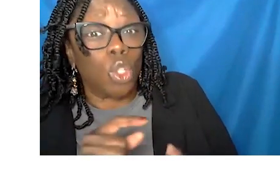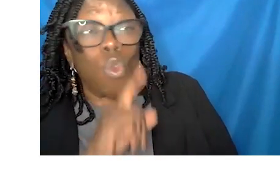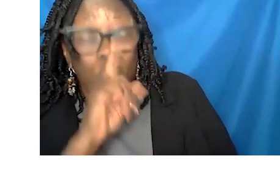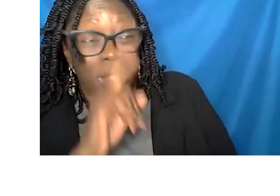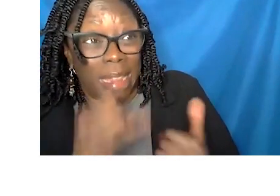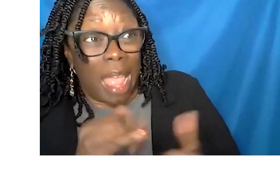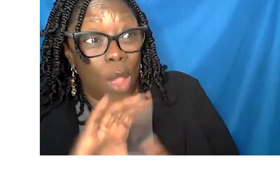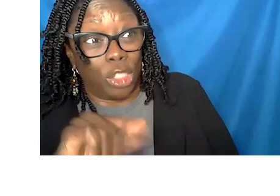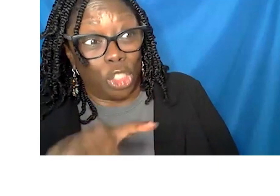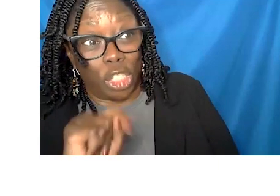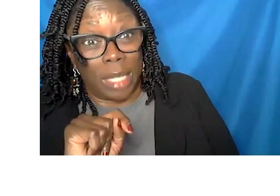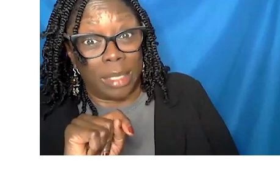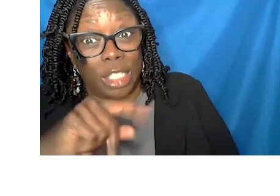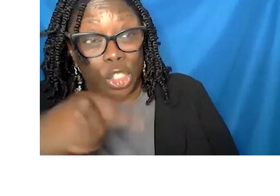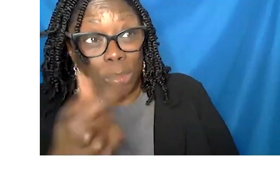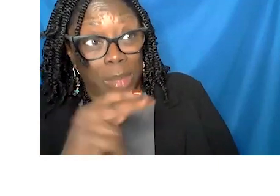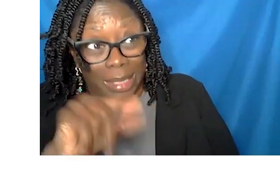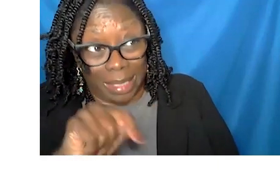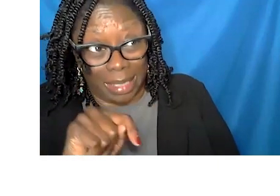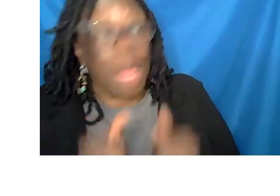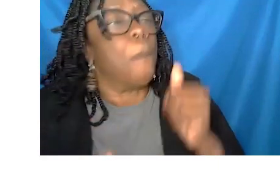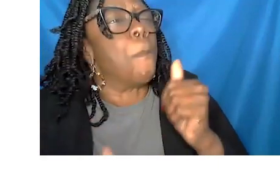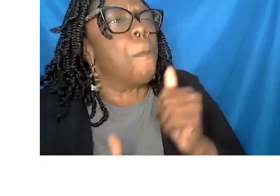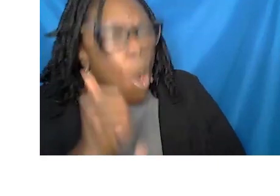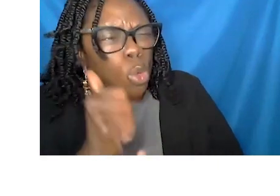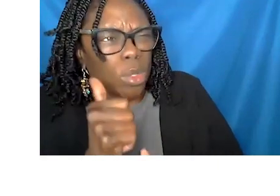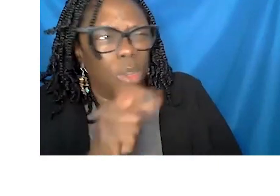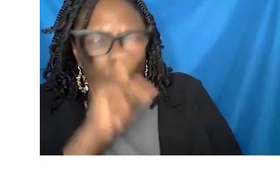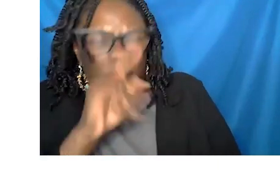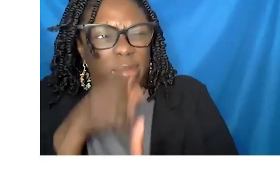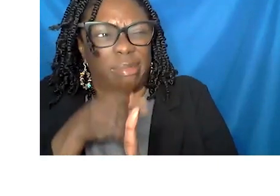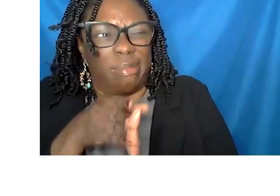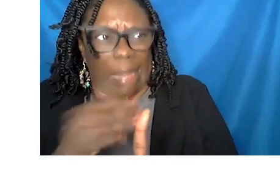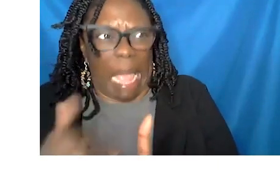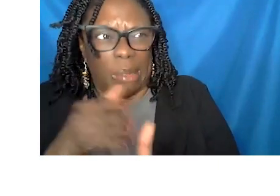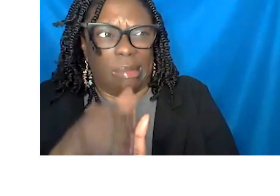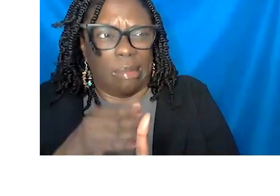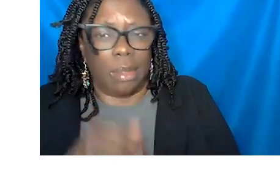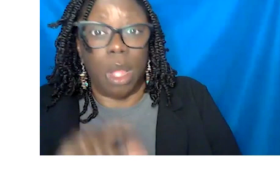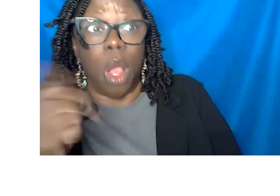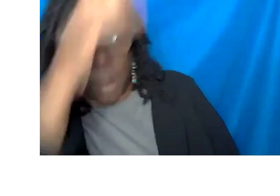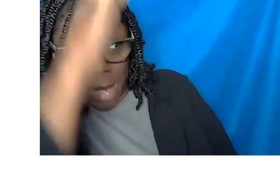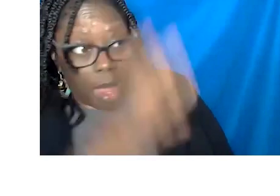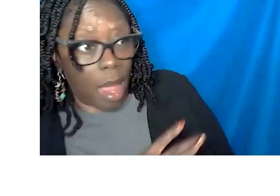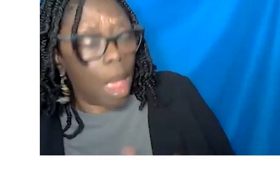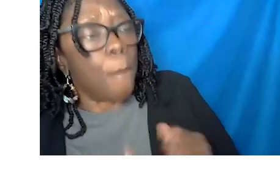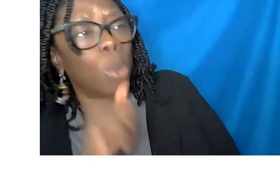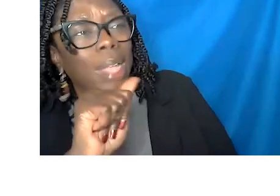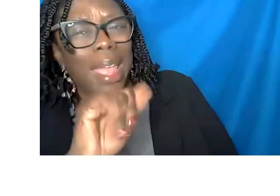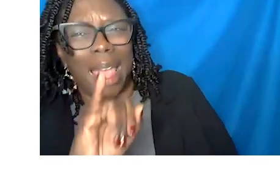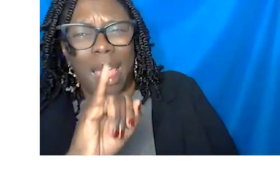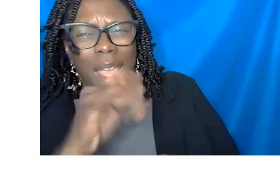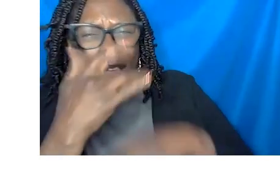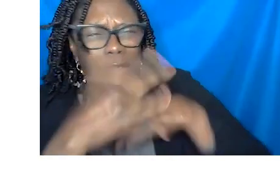they're most consciously using. It's important to remember too that a lot of the AIs that you see that are available at companies that